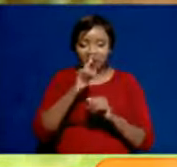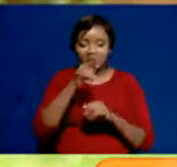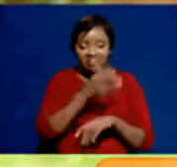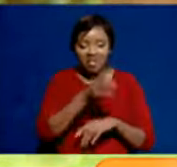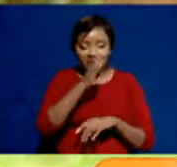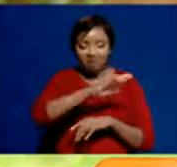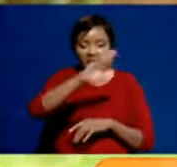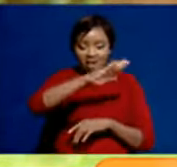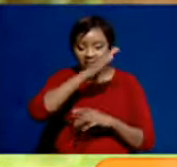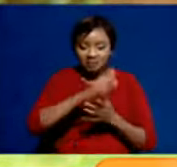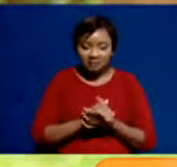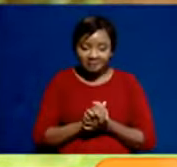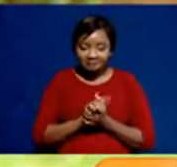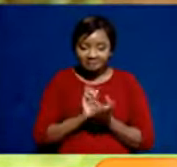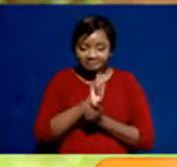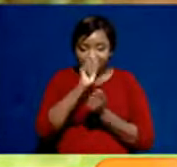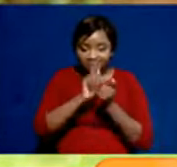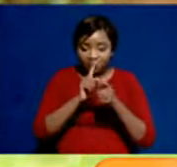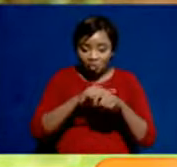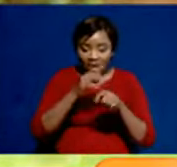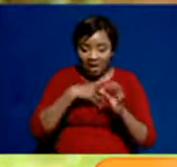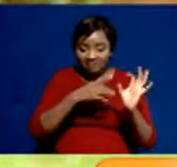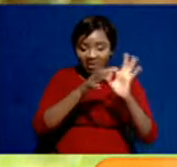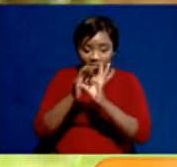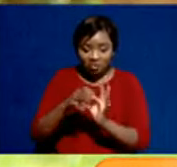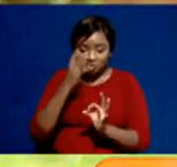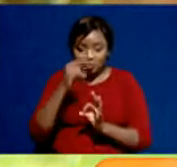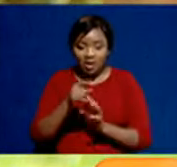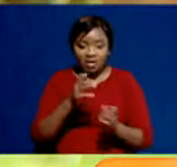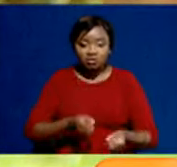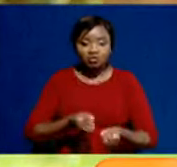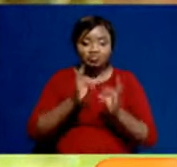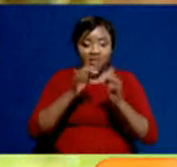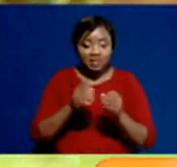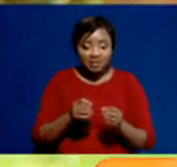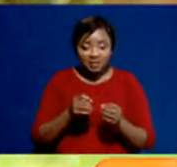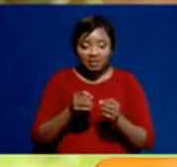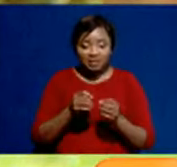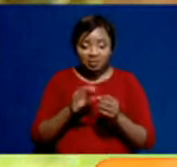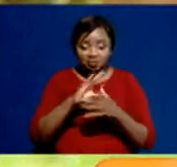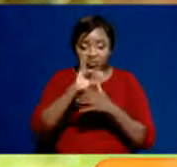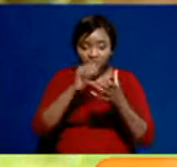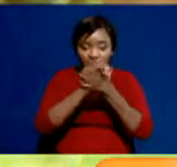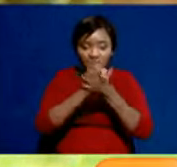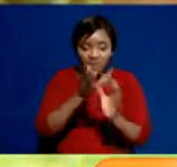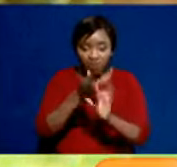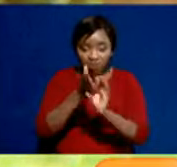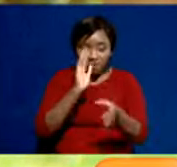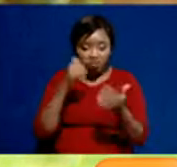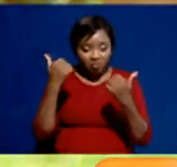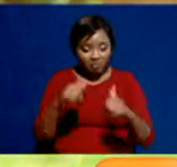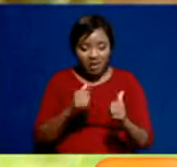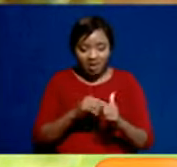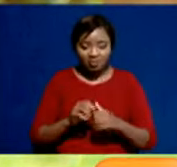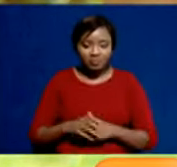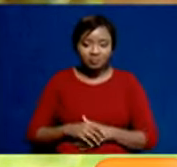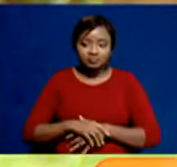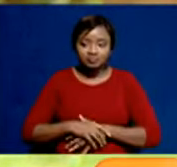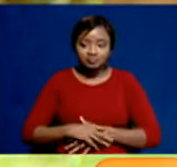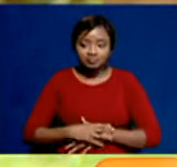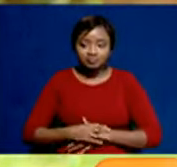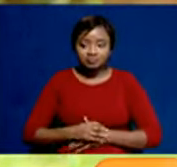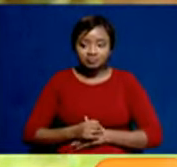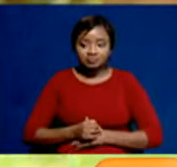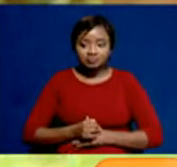especially when there's a coalition, because Jubilee has never formally withdrawn. It's after that that they've been trying to give notice. I saw it